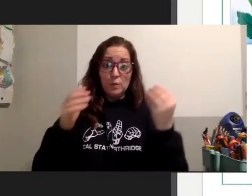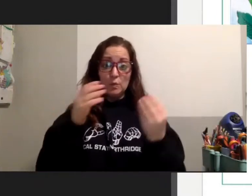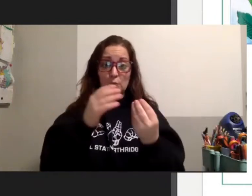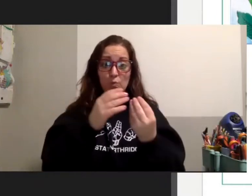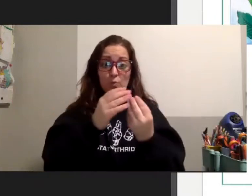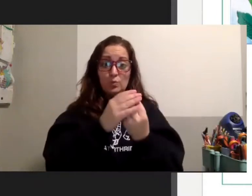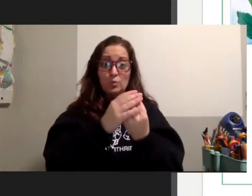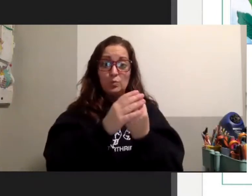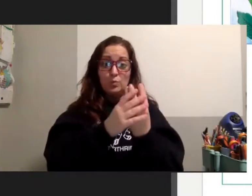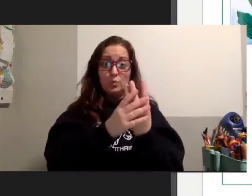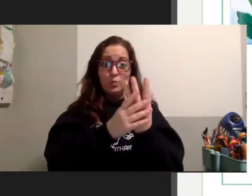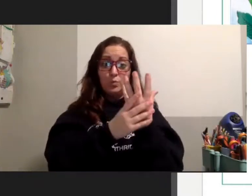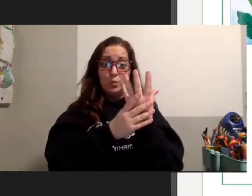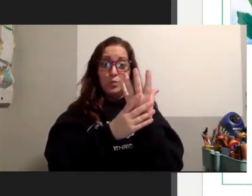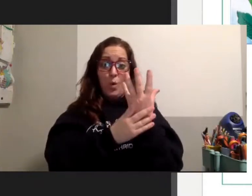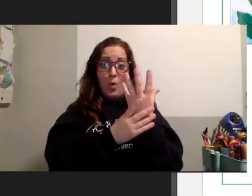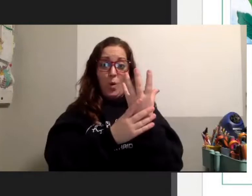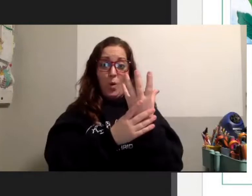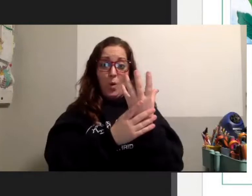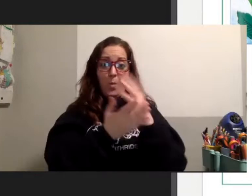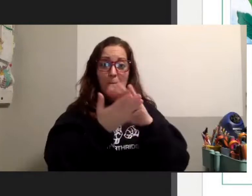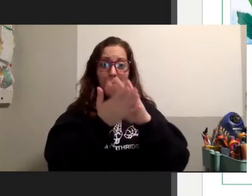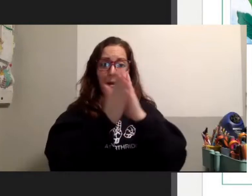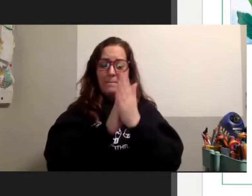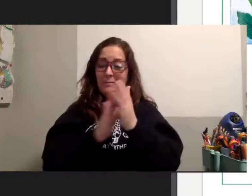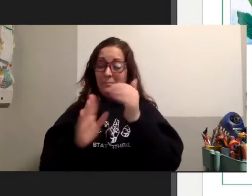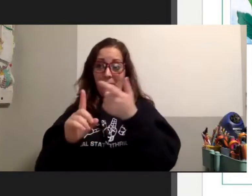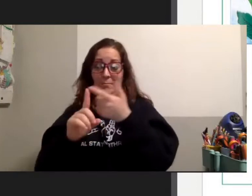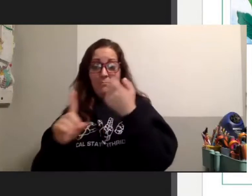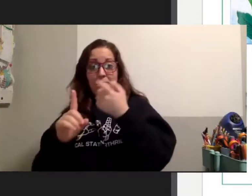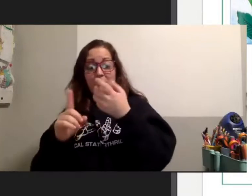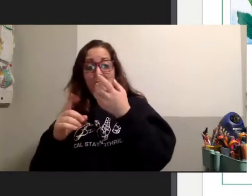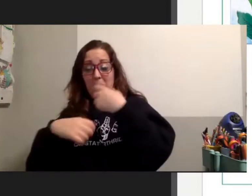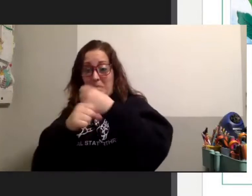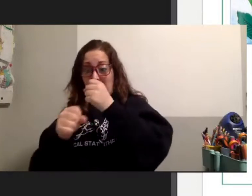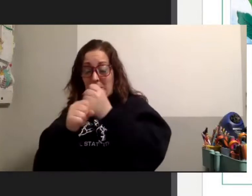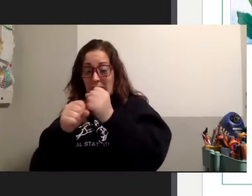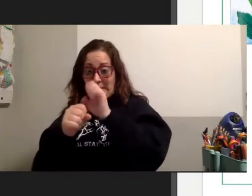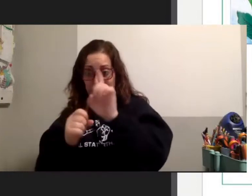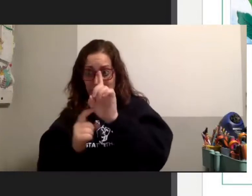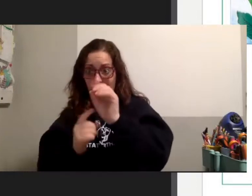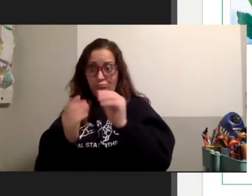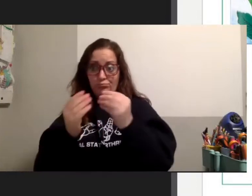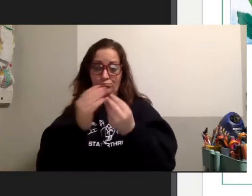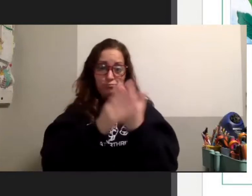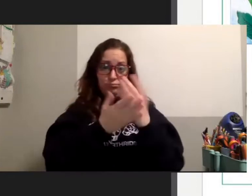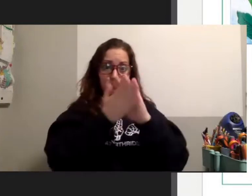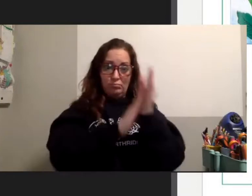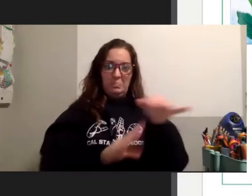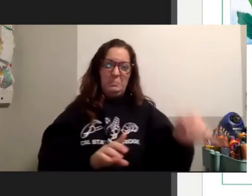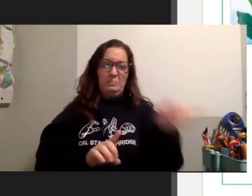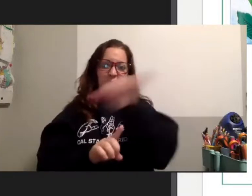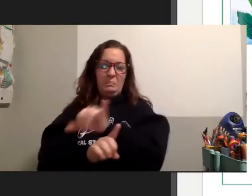All seeds grow into the same kind of plant that made them.